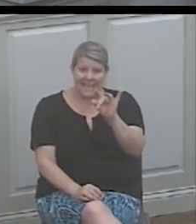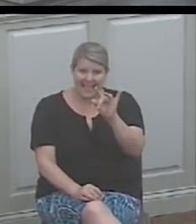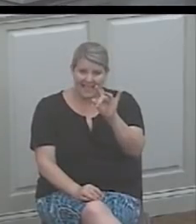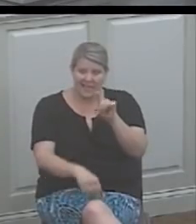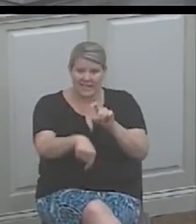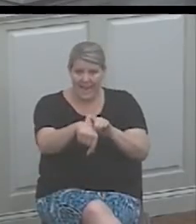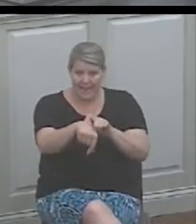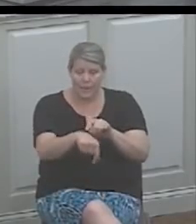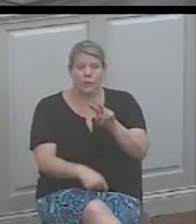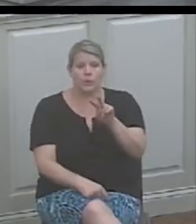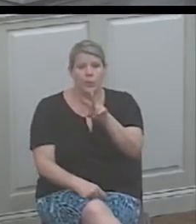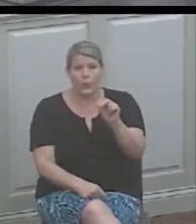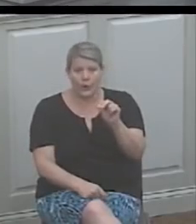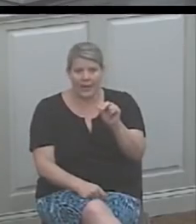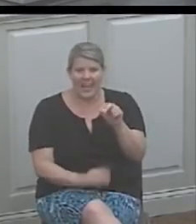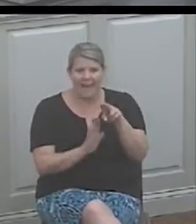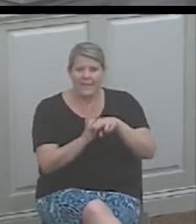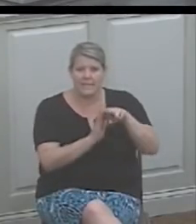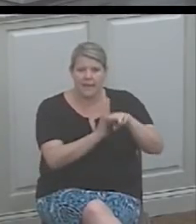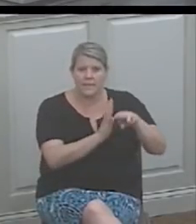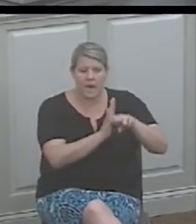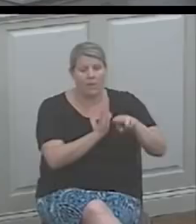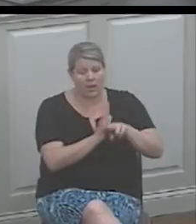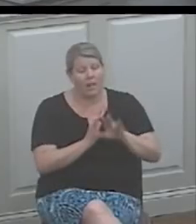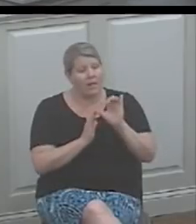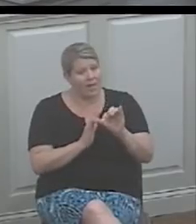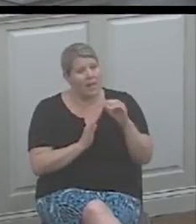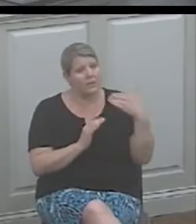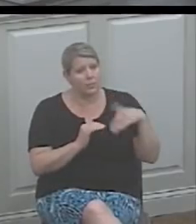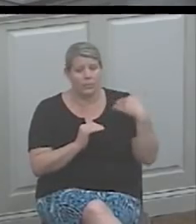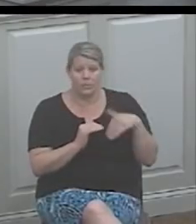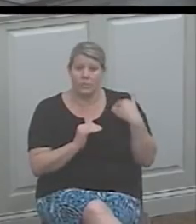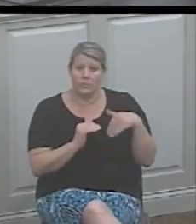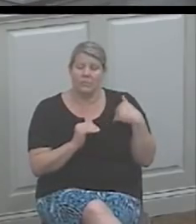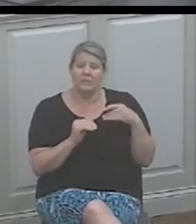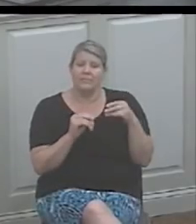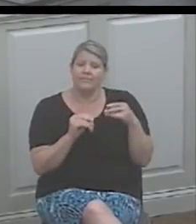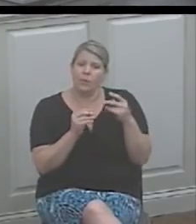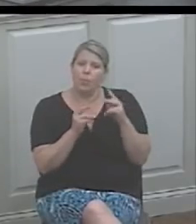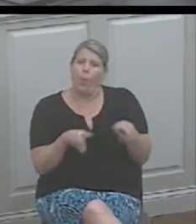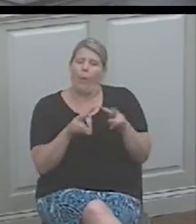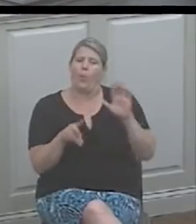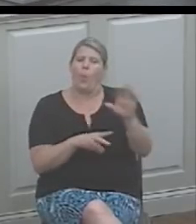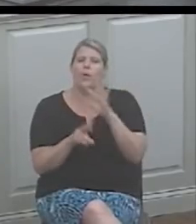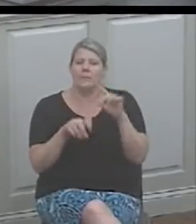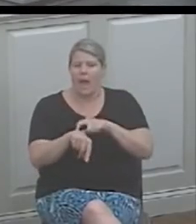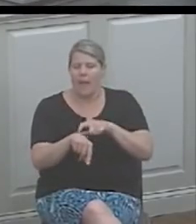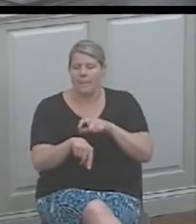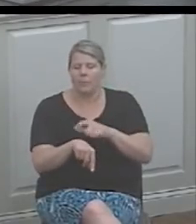Cemetery is one that's well worth your time. It's touching and it's significant.